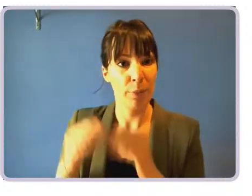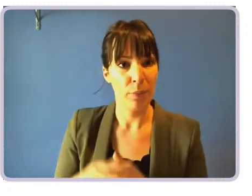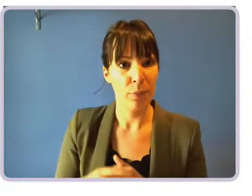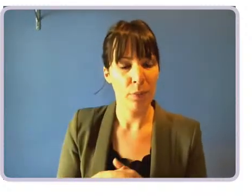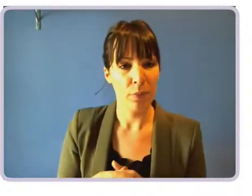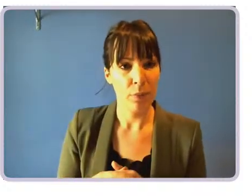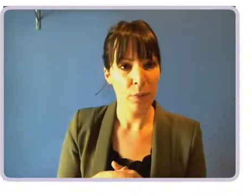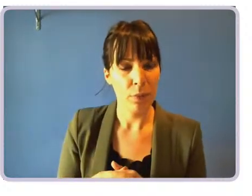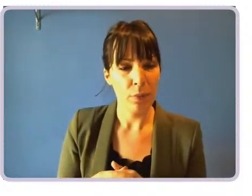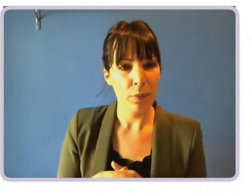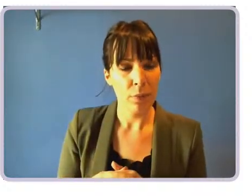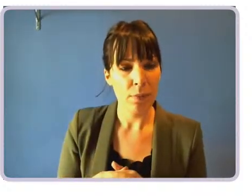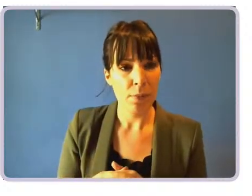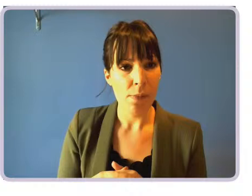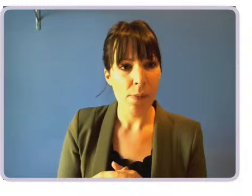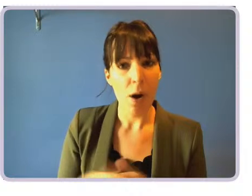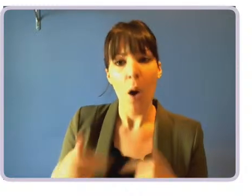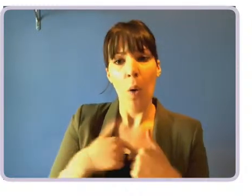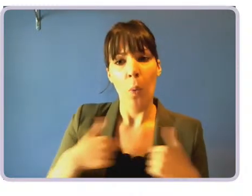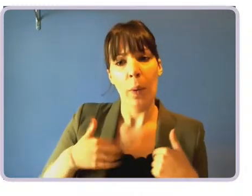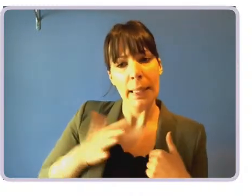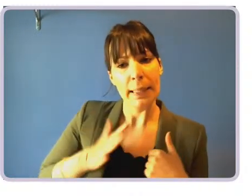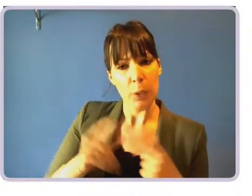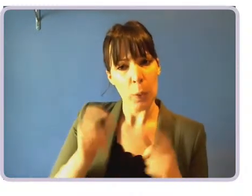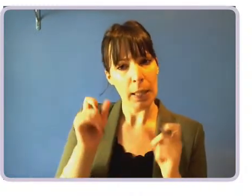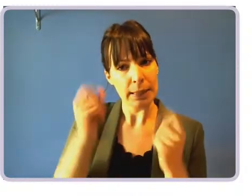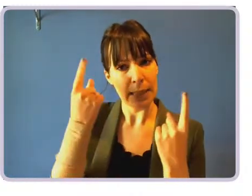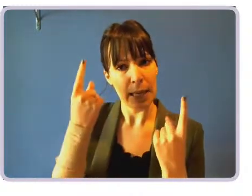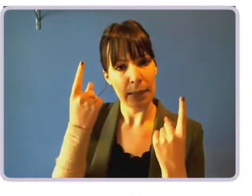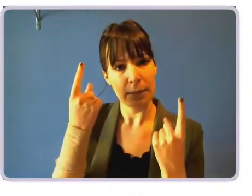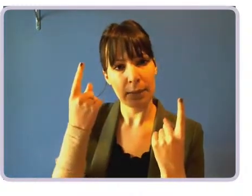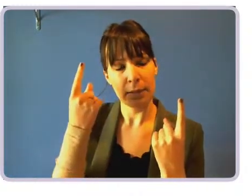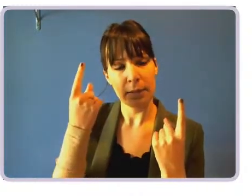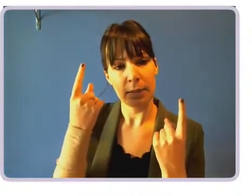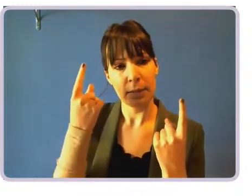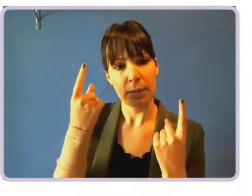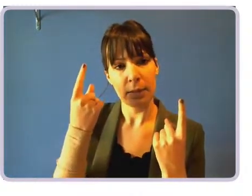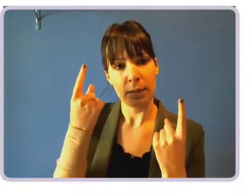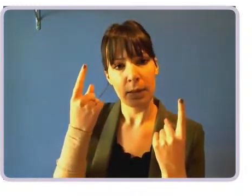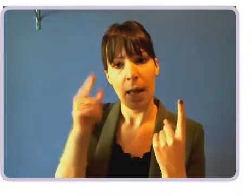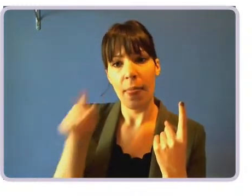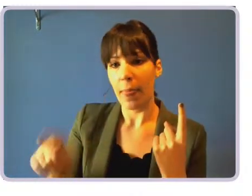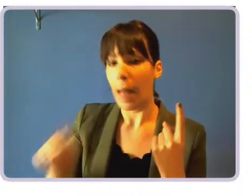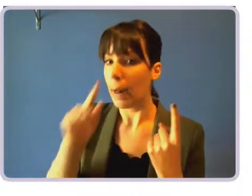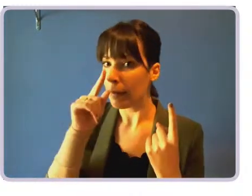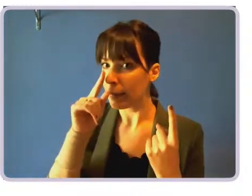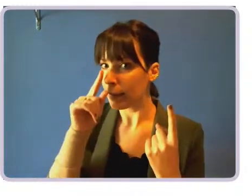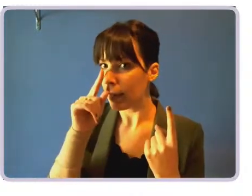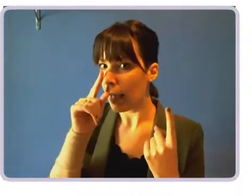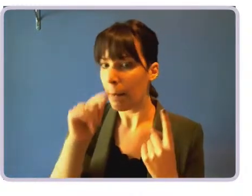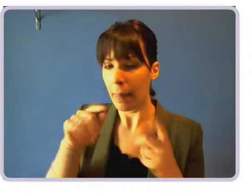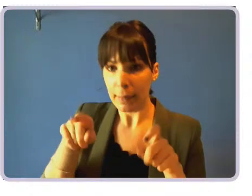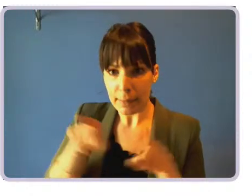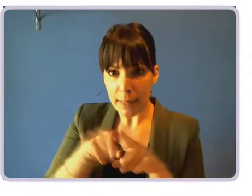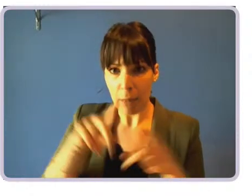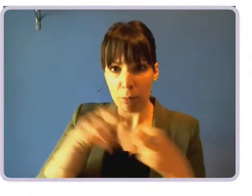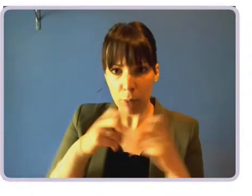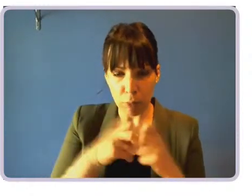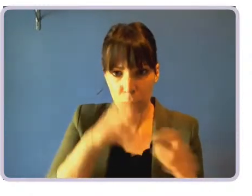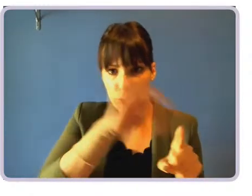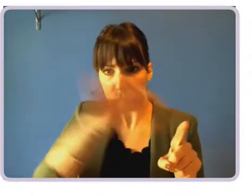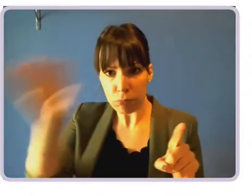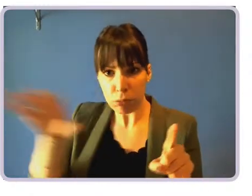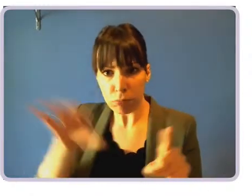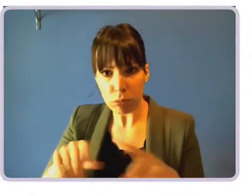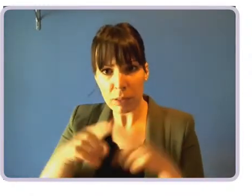And we need to understand that this could be a growing concern across the state. And although carers and individuals are doing their